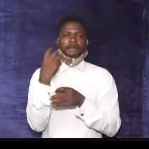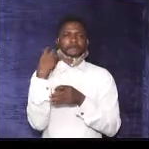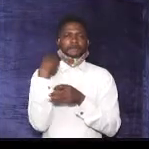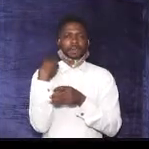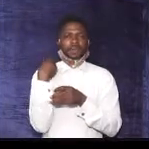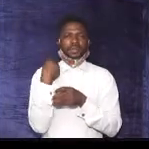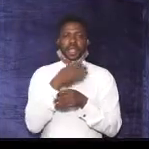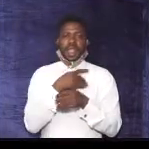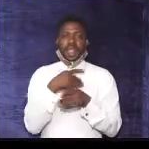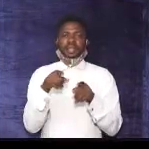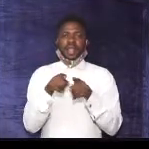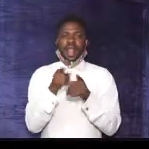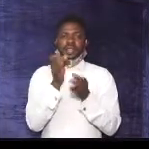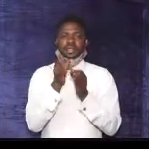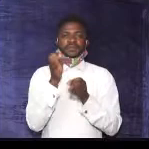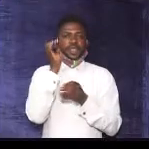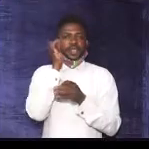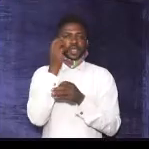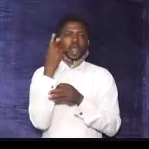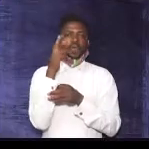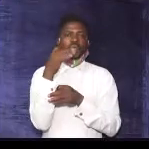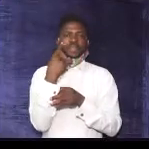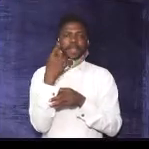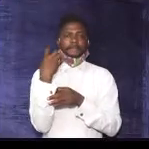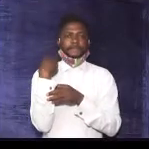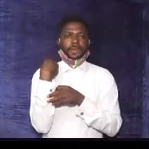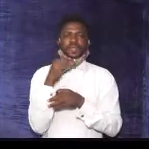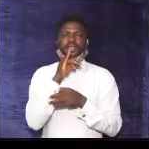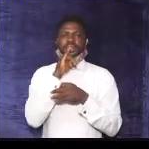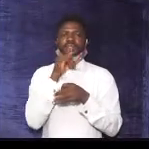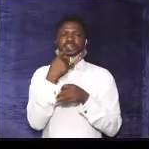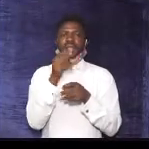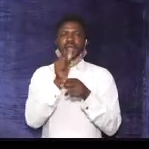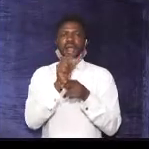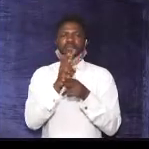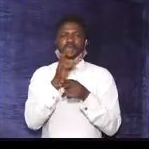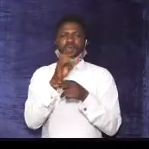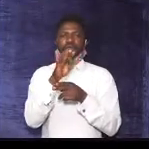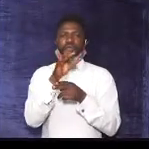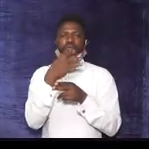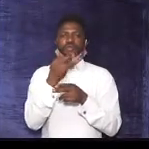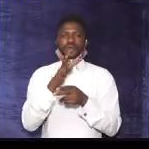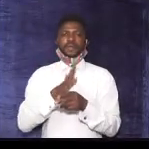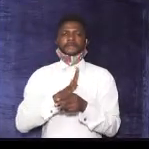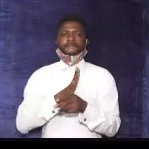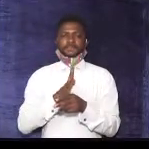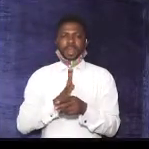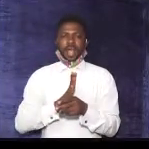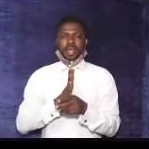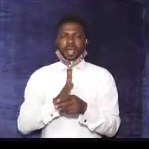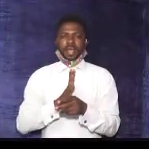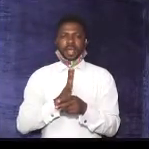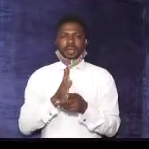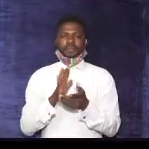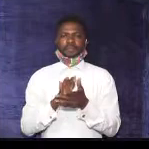boss. And as if he were the boss is the adverbial clause of manner.